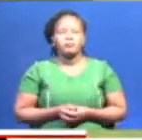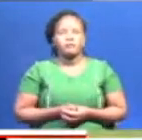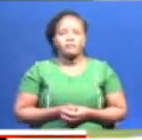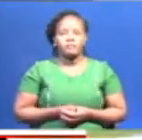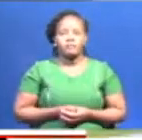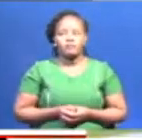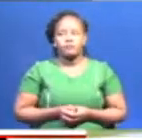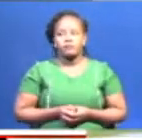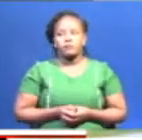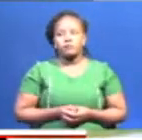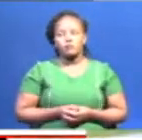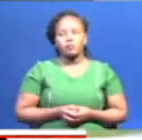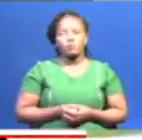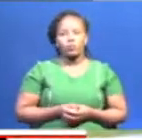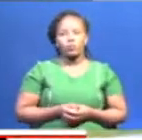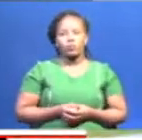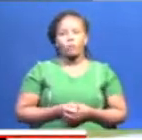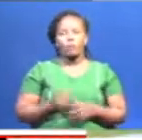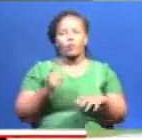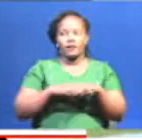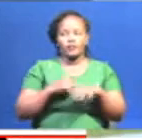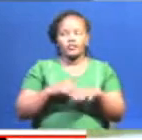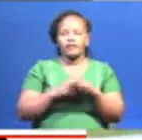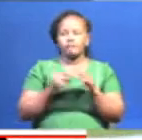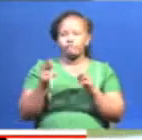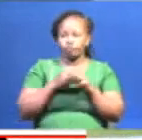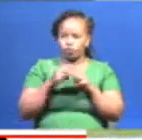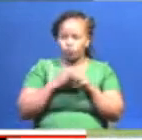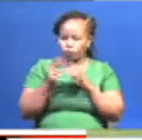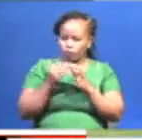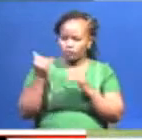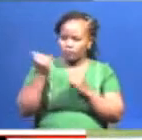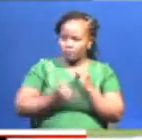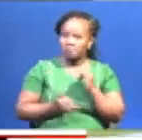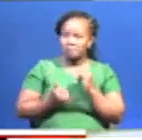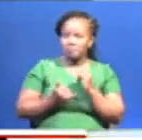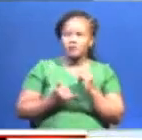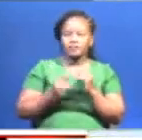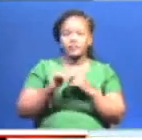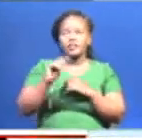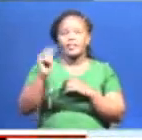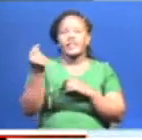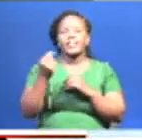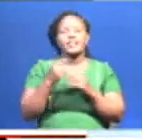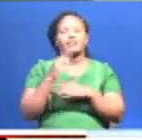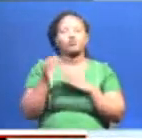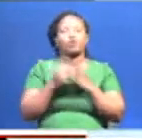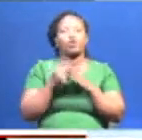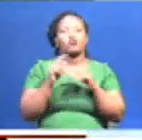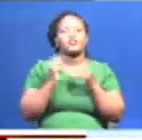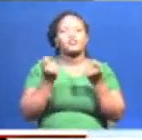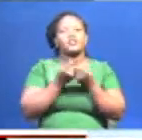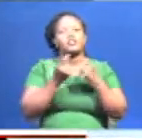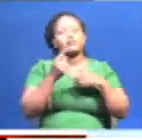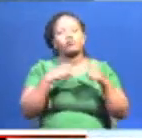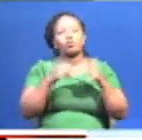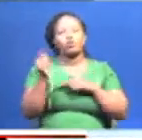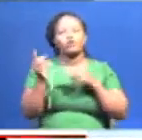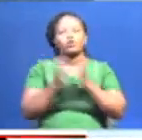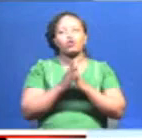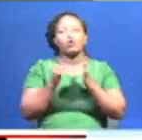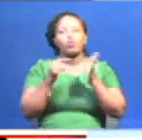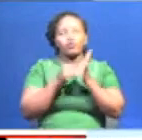As the title race nears the finish line, title contenders in Kenyan Premier League are grabbing all points on offer to avoid